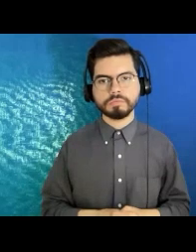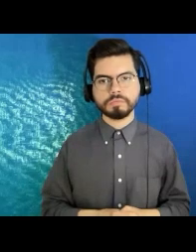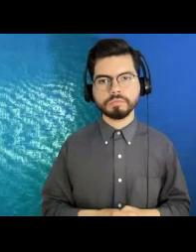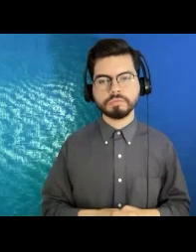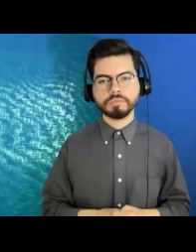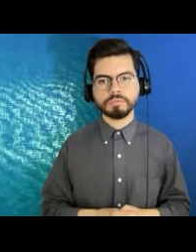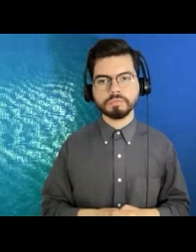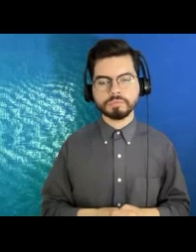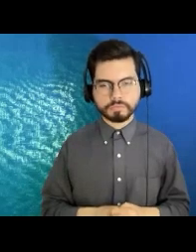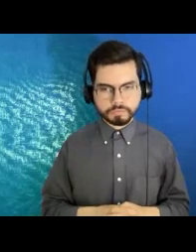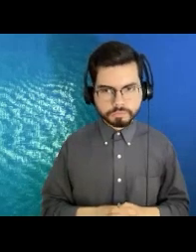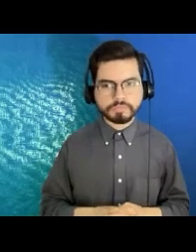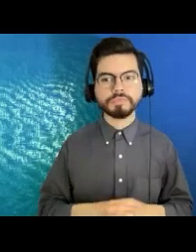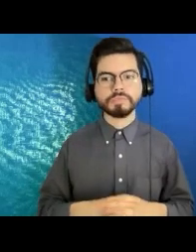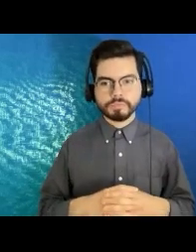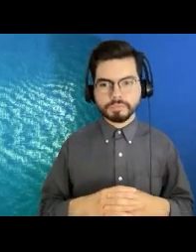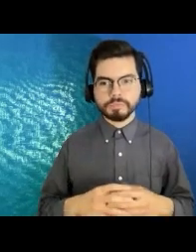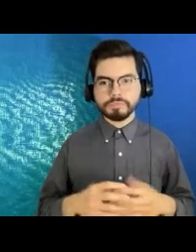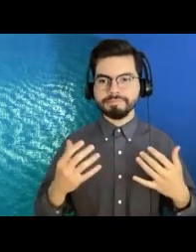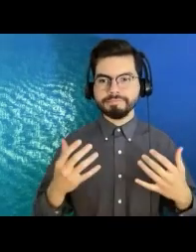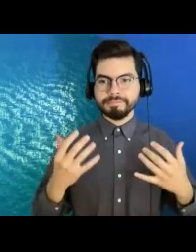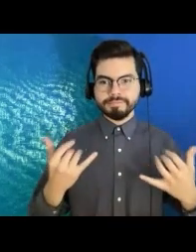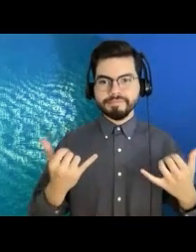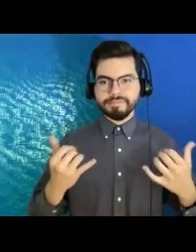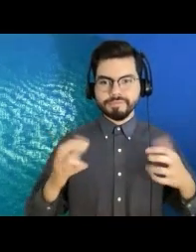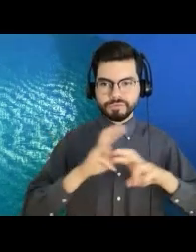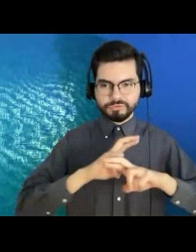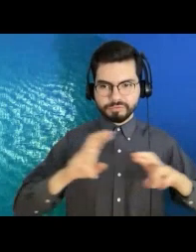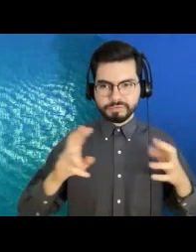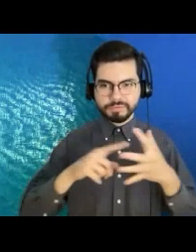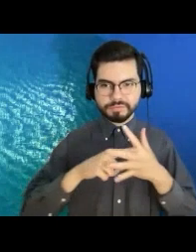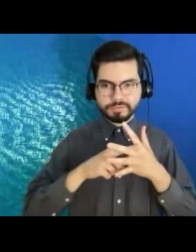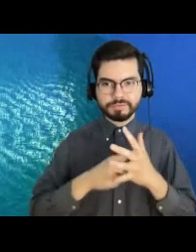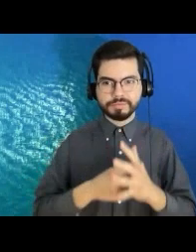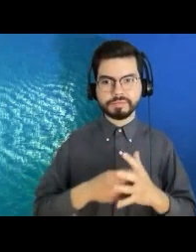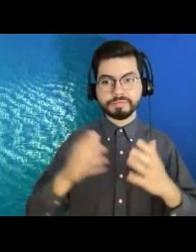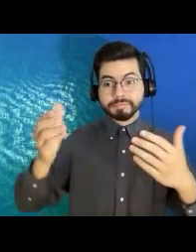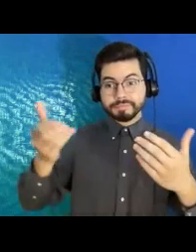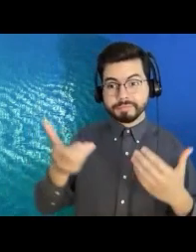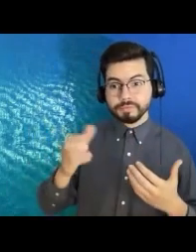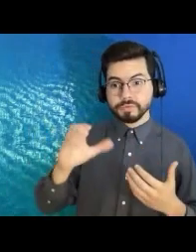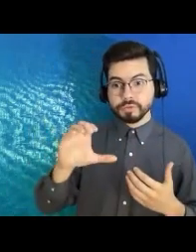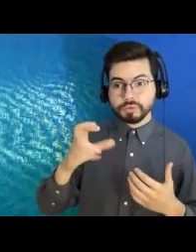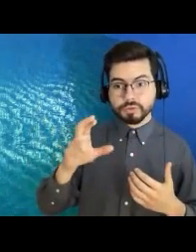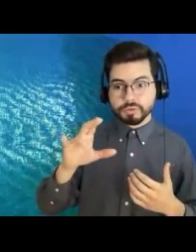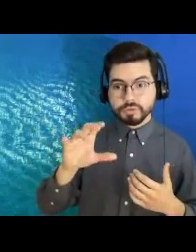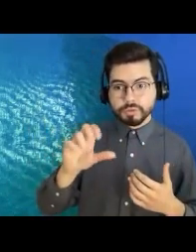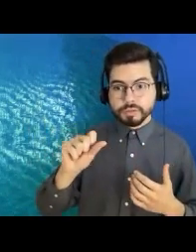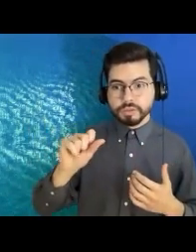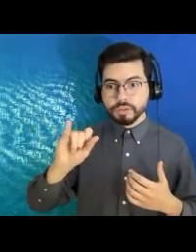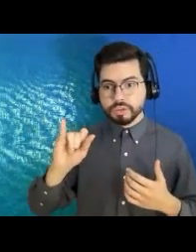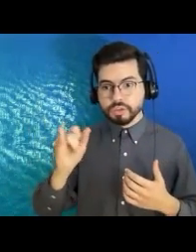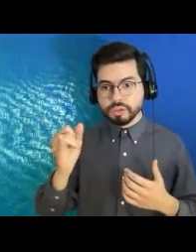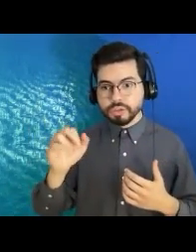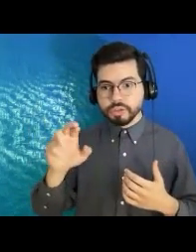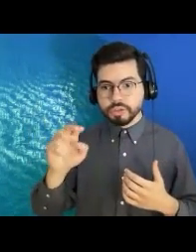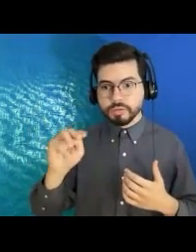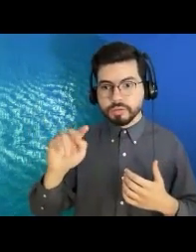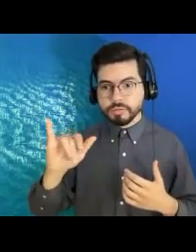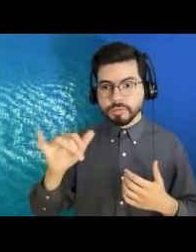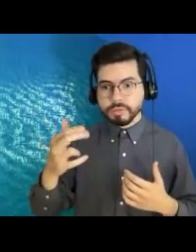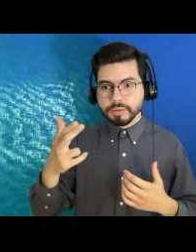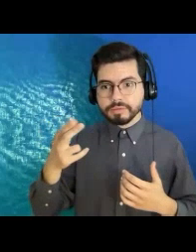All right, everybody, we're ready to get started. I'd like to introduce you to Chris Jeremiah. He's our wildlife biologist taking care of